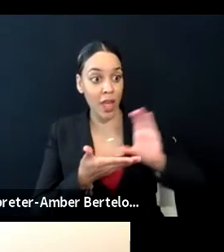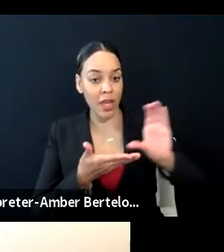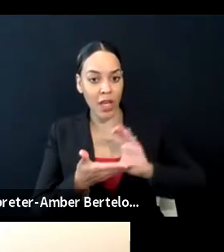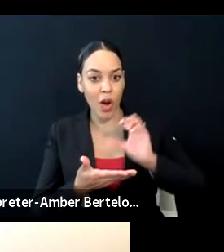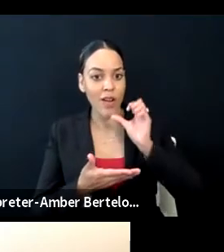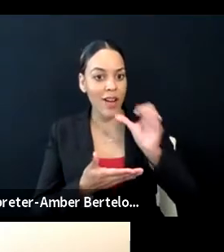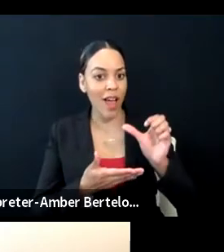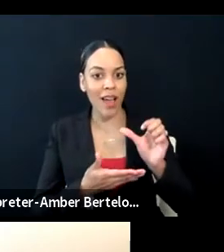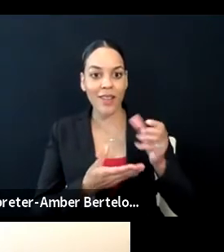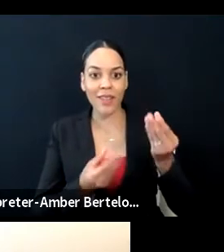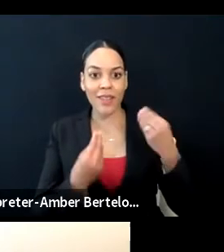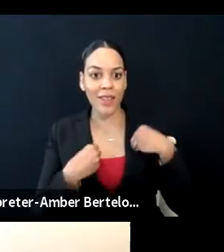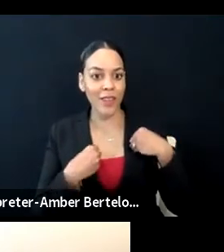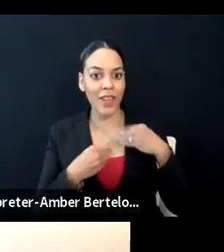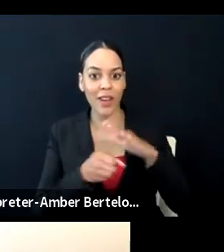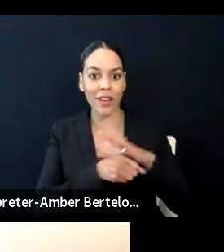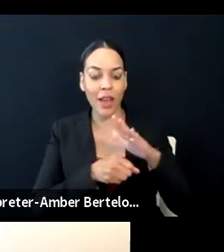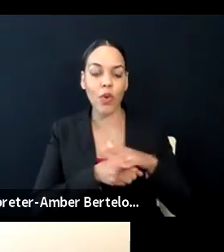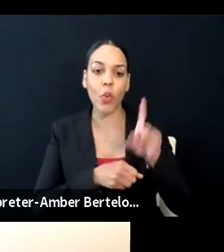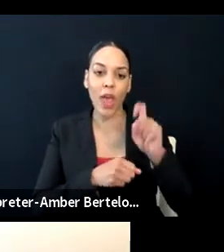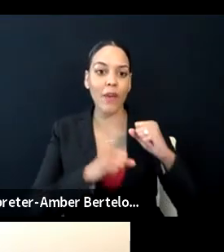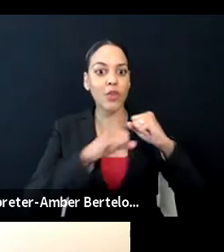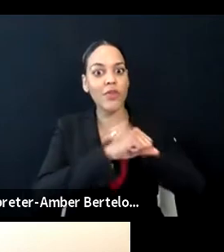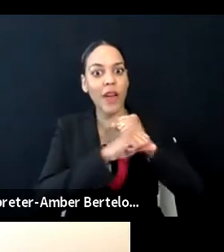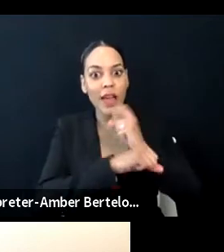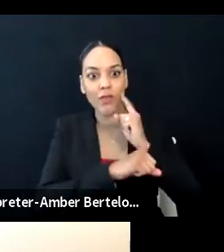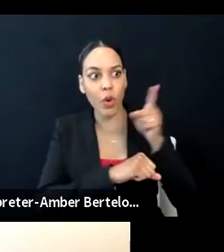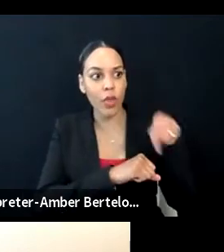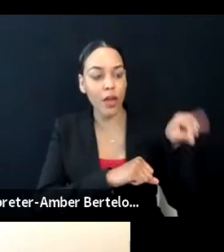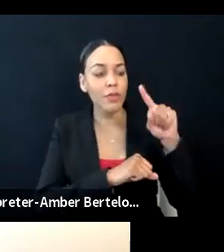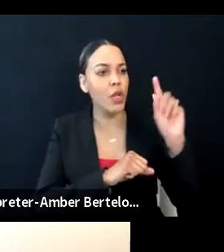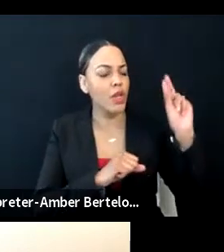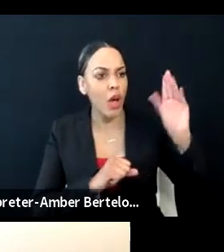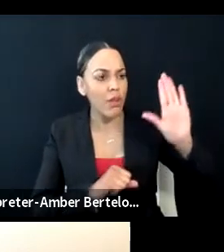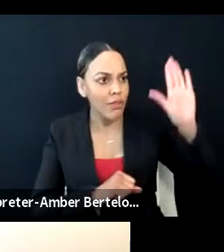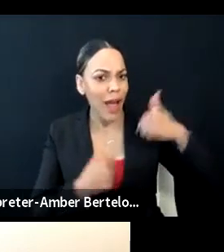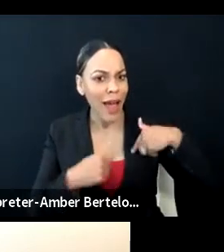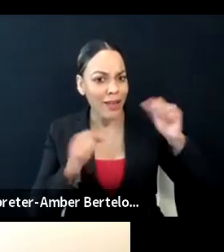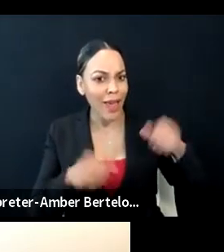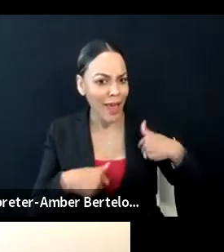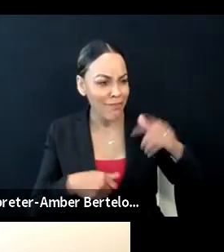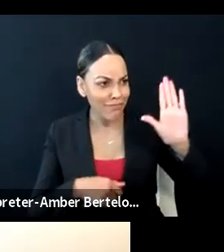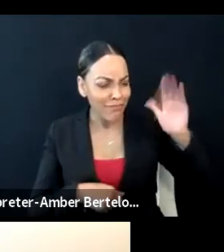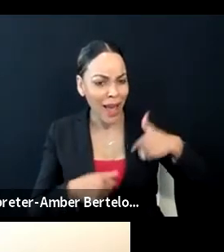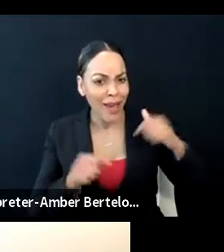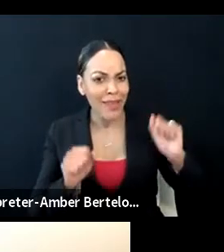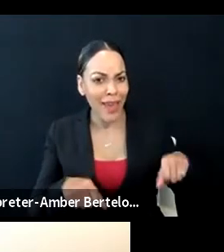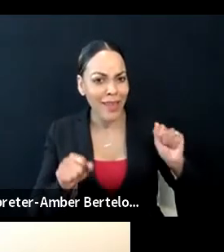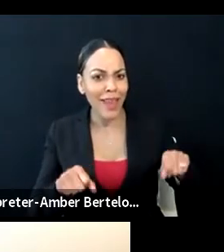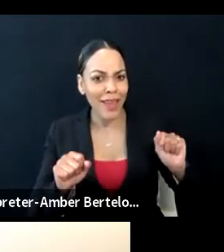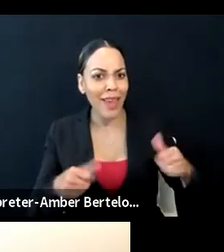have to fight for them and say, no, I can really do it. I can be an artistic